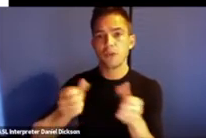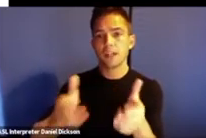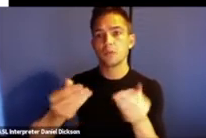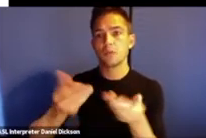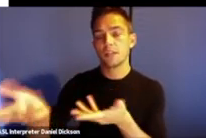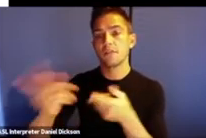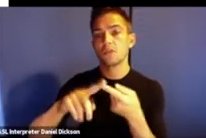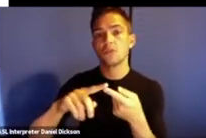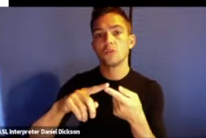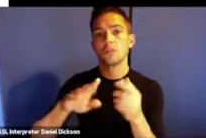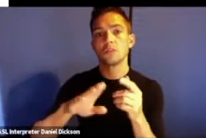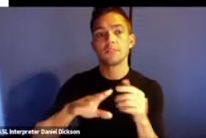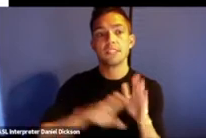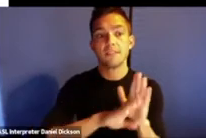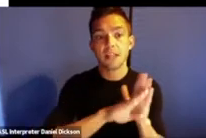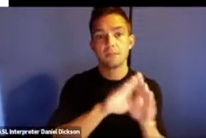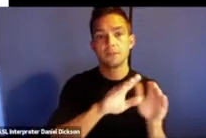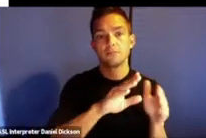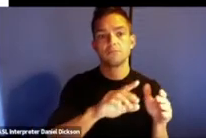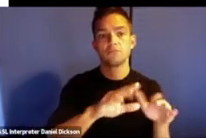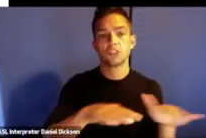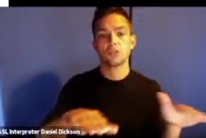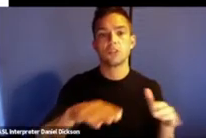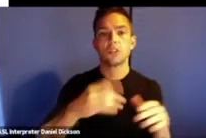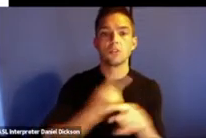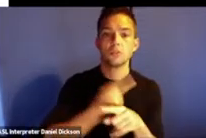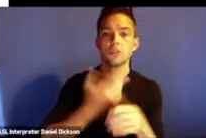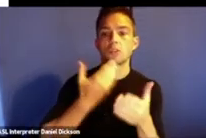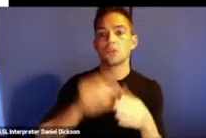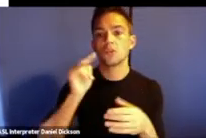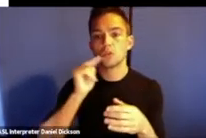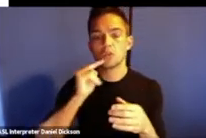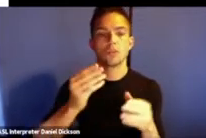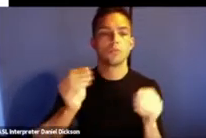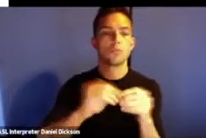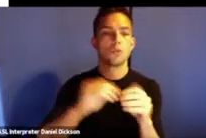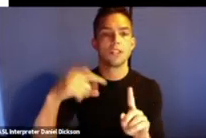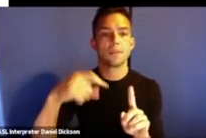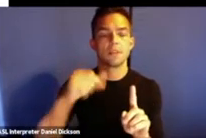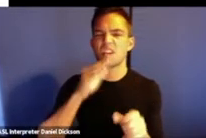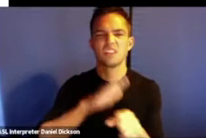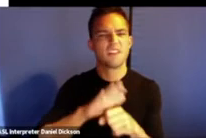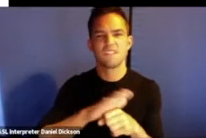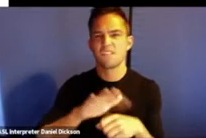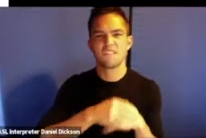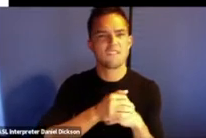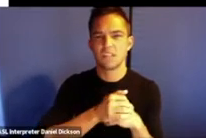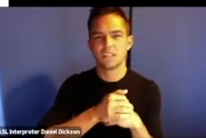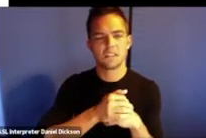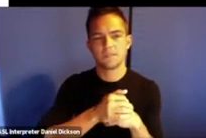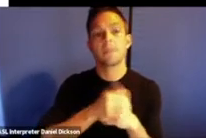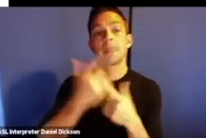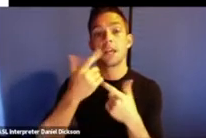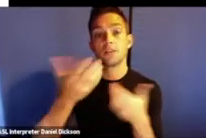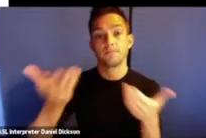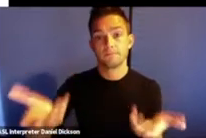typically developing children. Just giving them good nutrition, just trying to give them more stimulation, it's not enough. An interesting